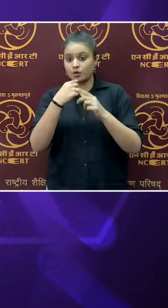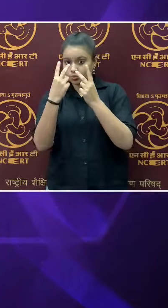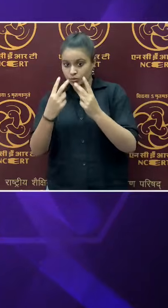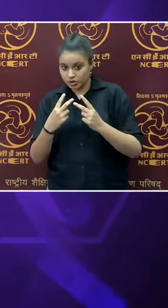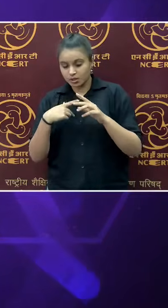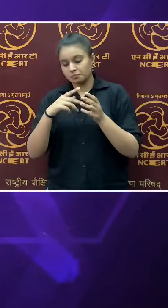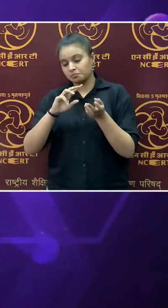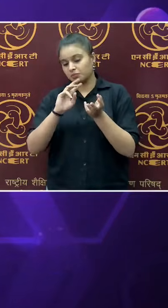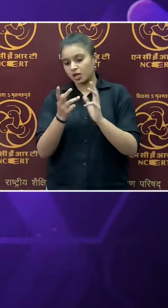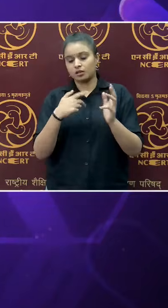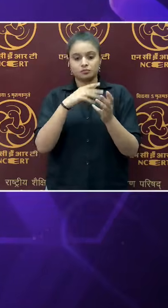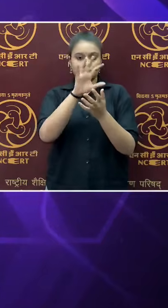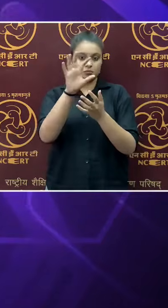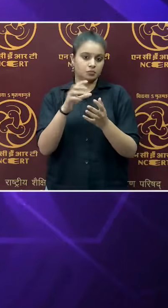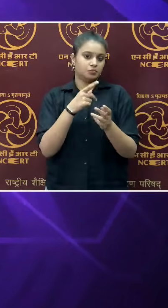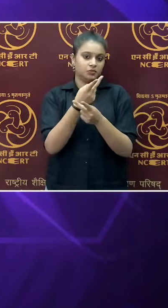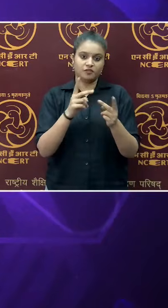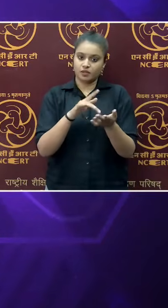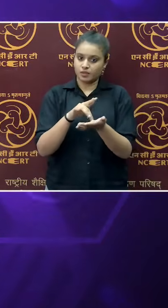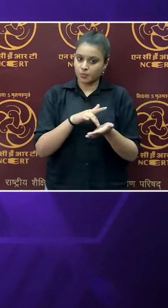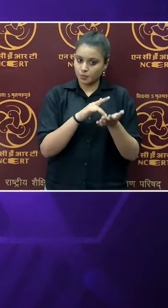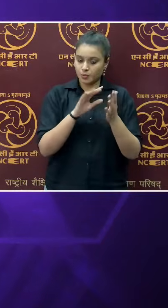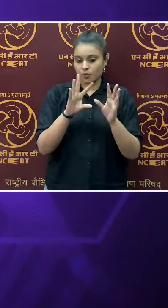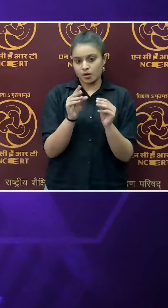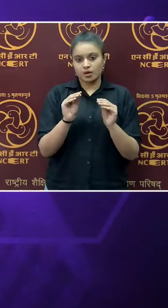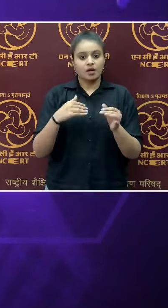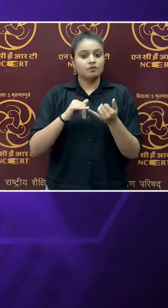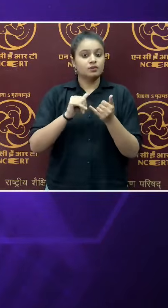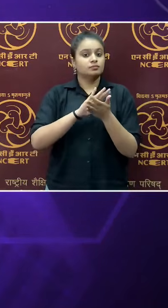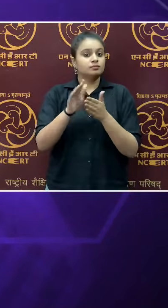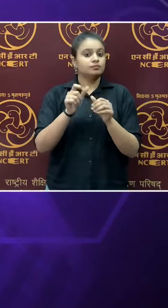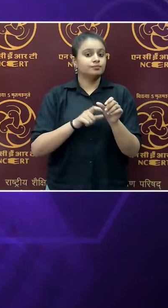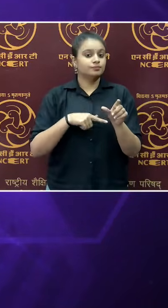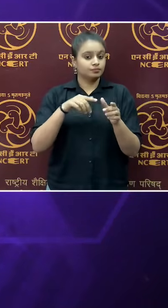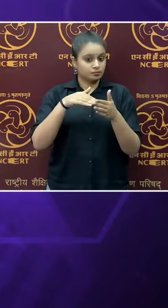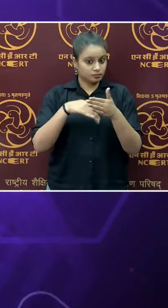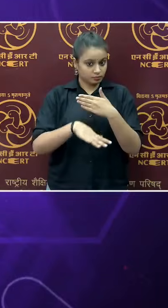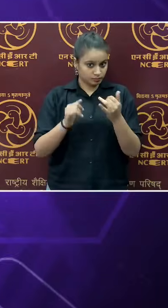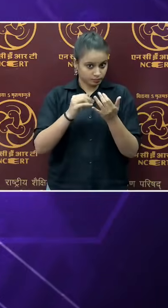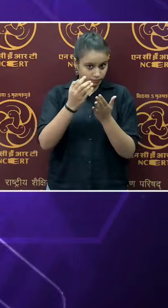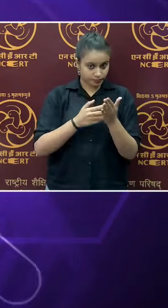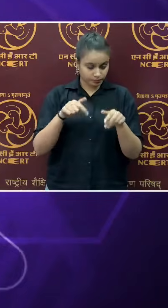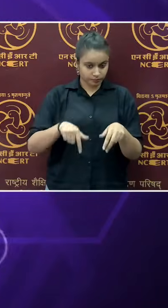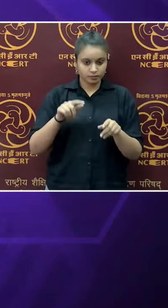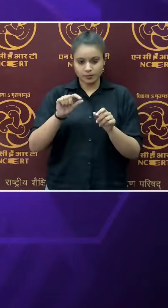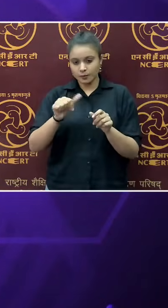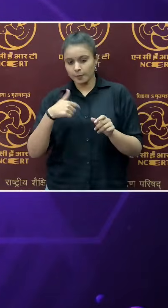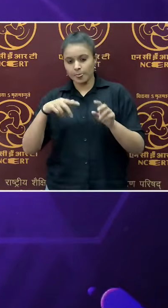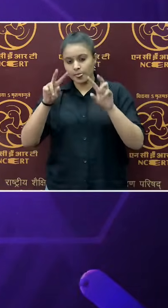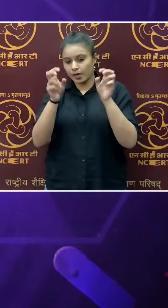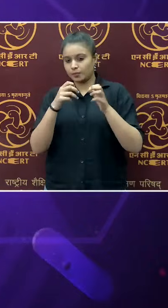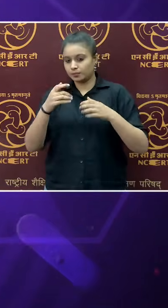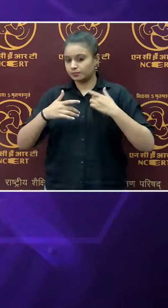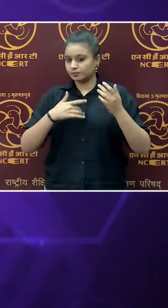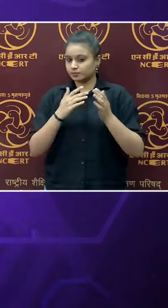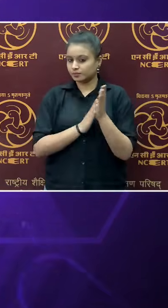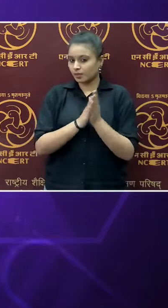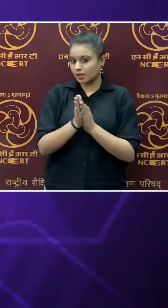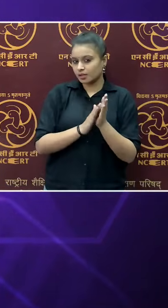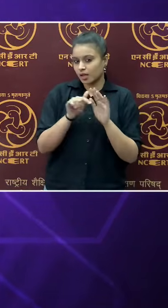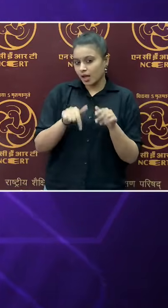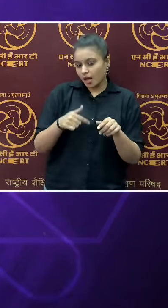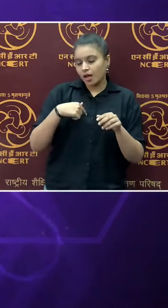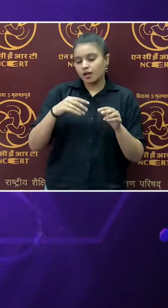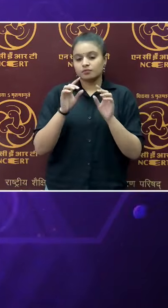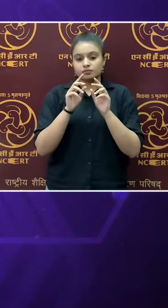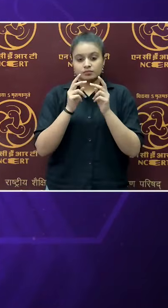the country. In today's Sahyog session, we are going to talk about another interesting topic, that is recognizing